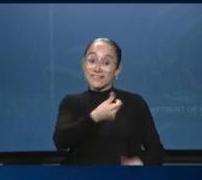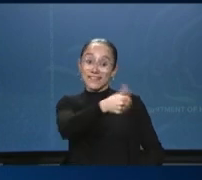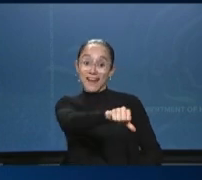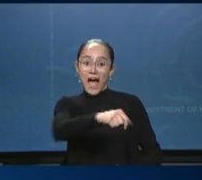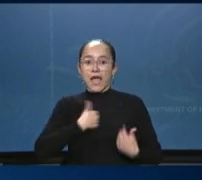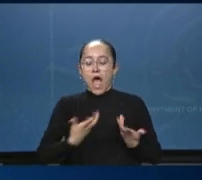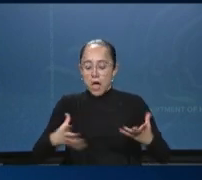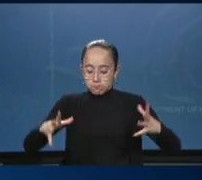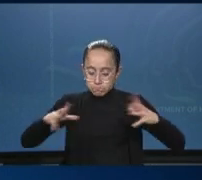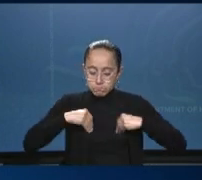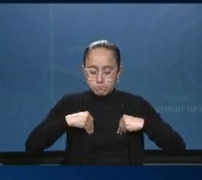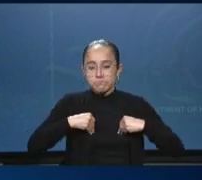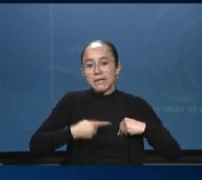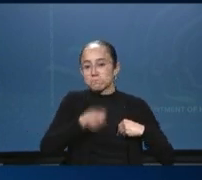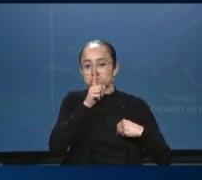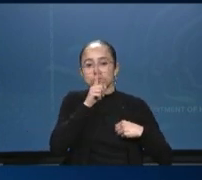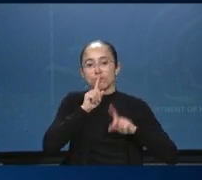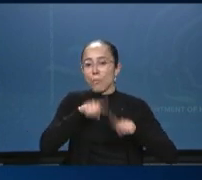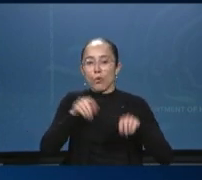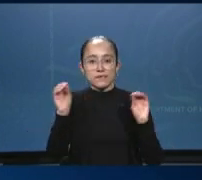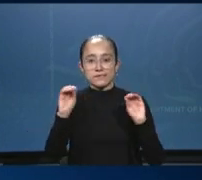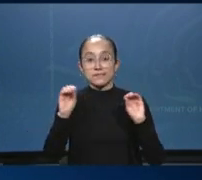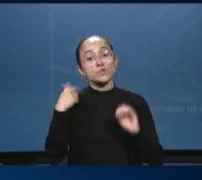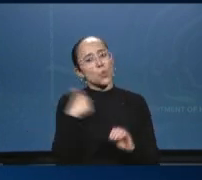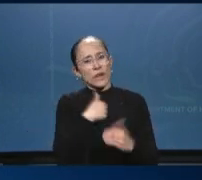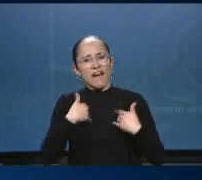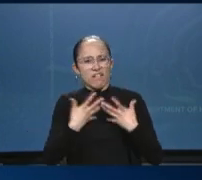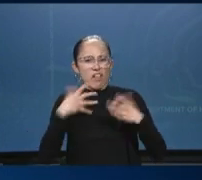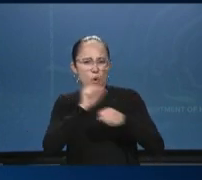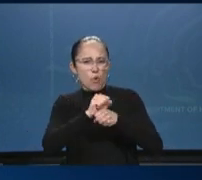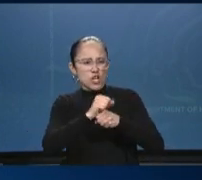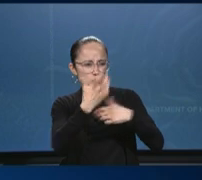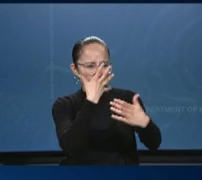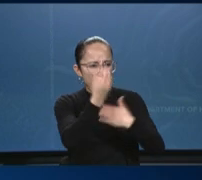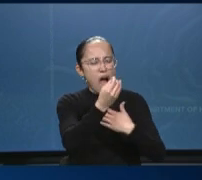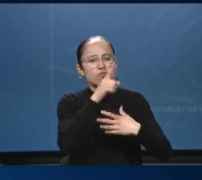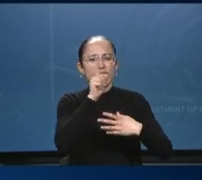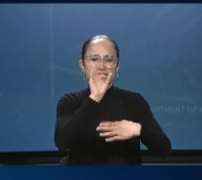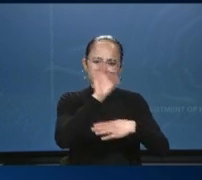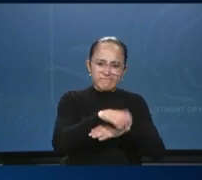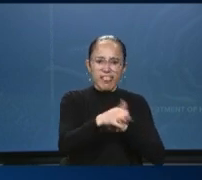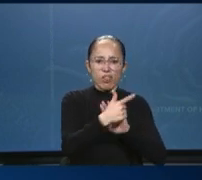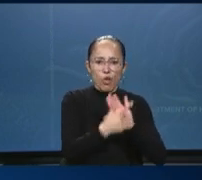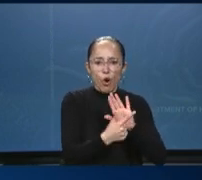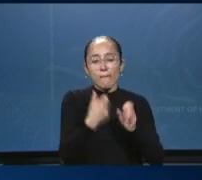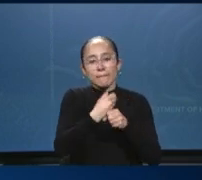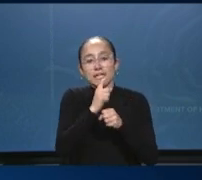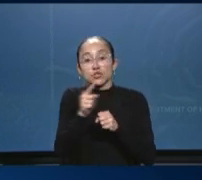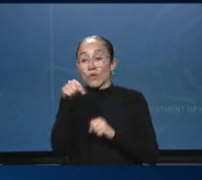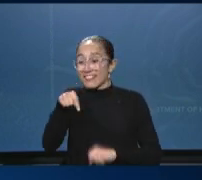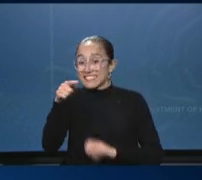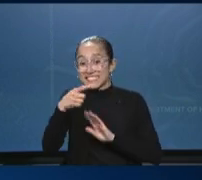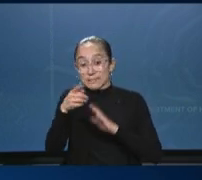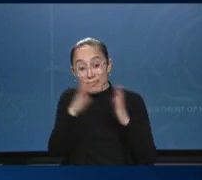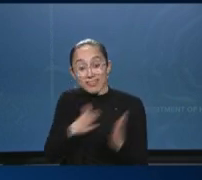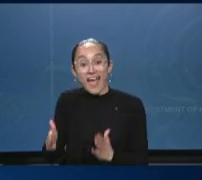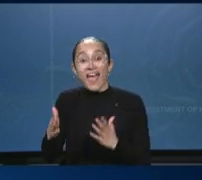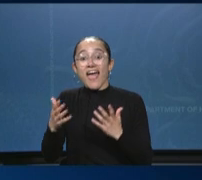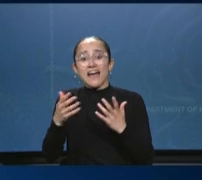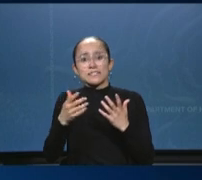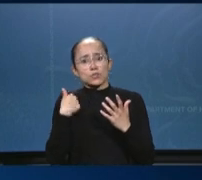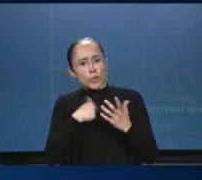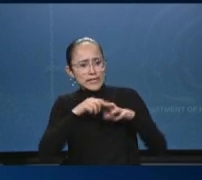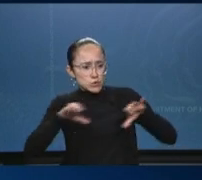report it. And so we have a lot of work to do to go out and enforce that law and make sure that plans, you know, by doing assessments of